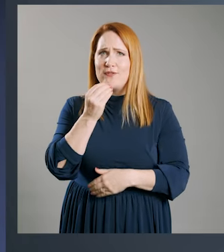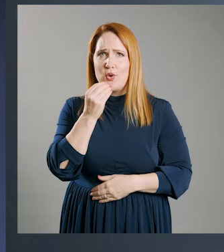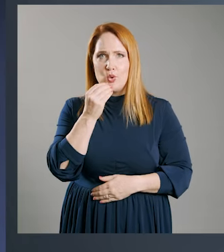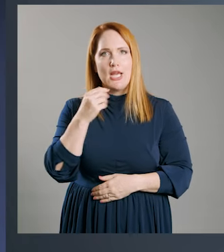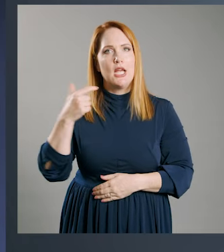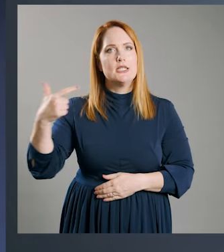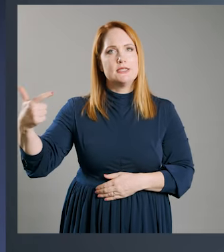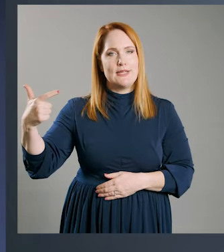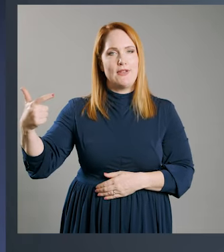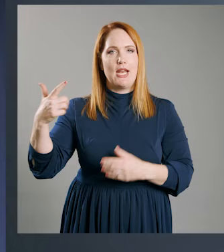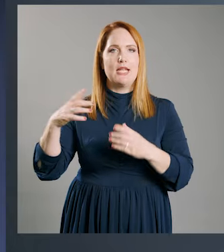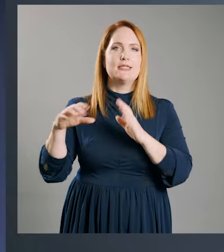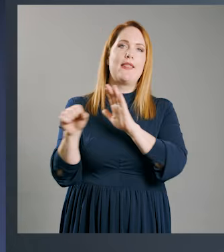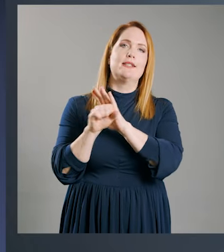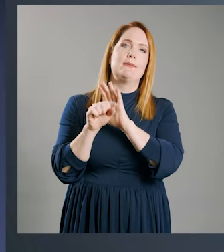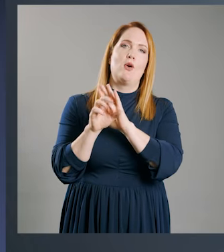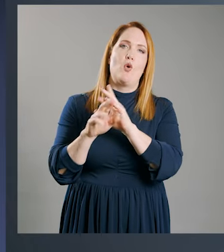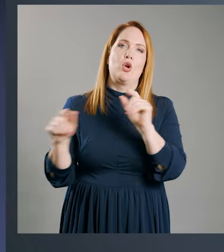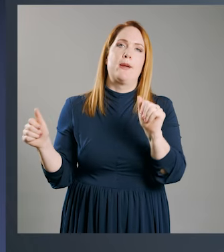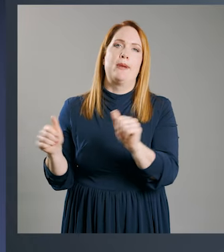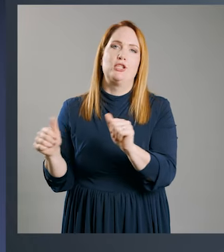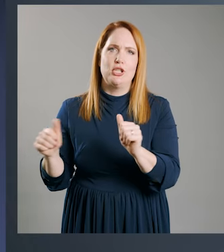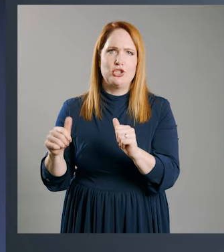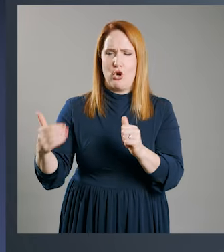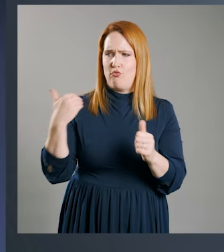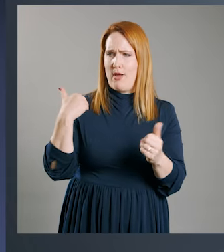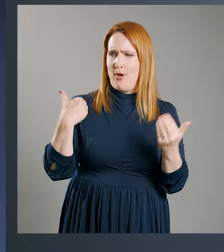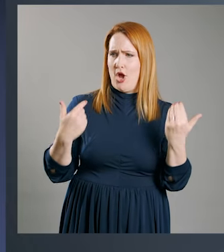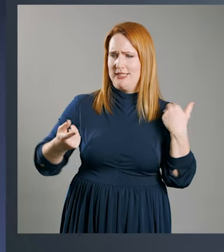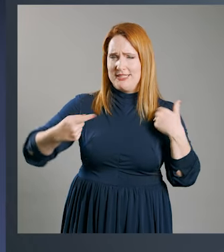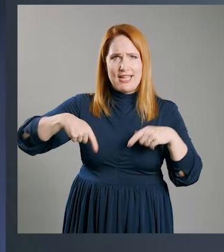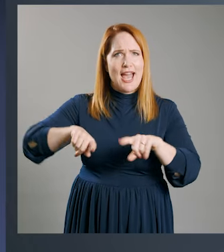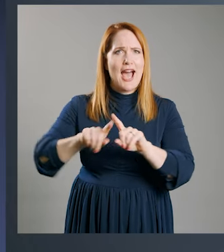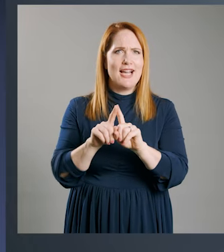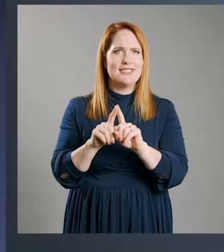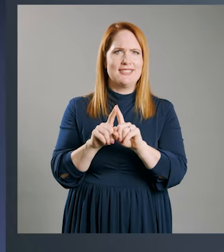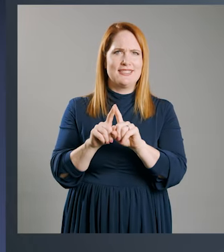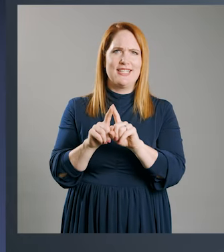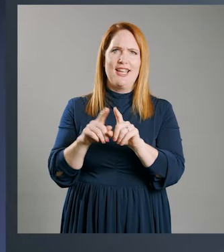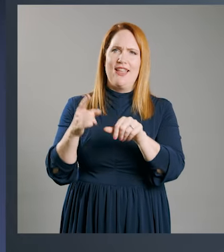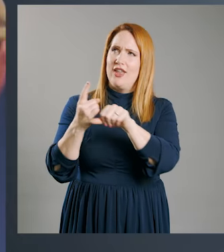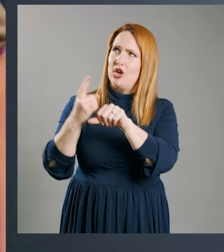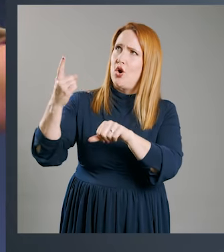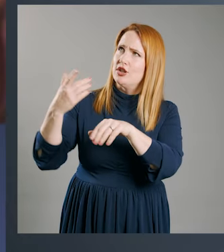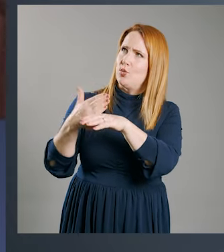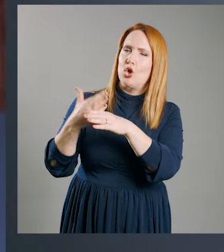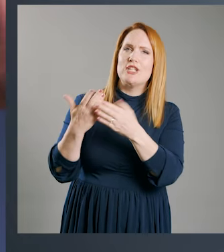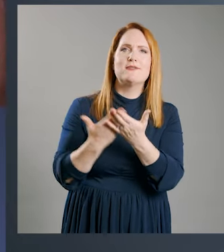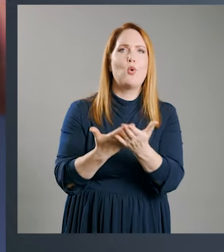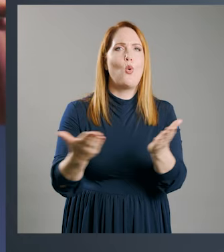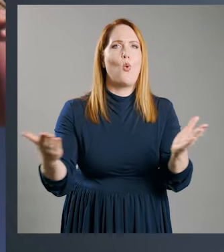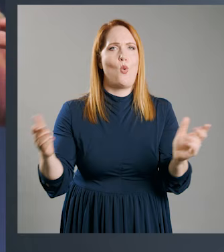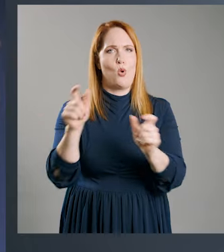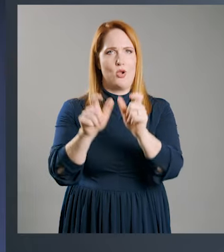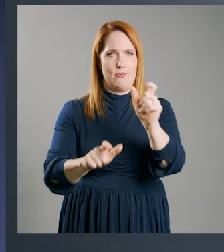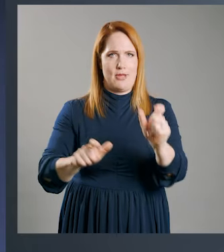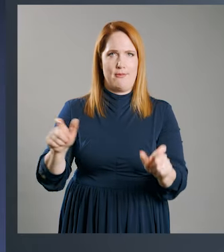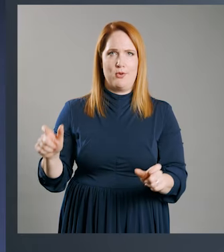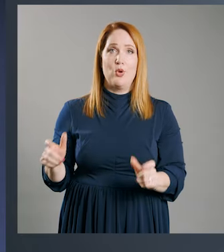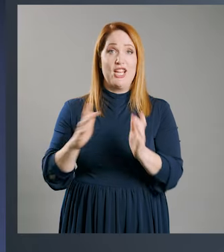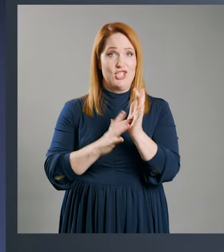leftovers. And 7 is the symbol of completion. It was a reminder that God's kingdom is for all of the nations. And Jesus said to his